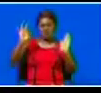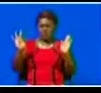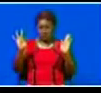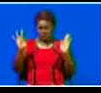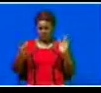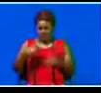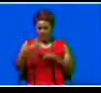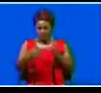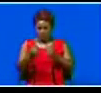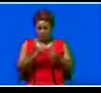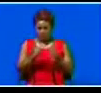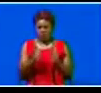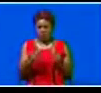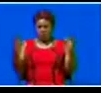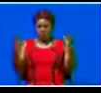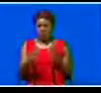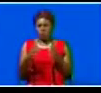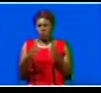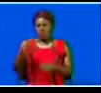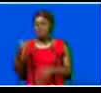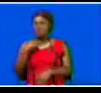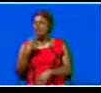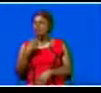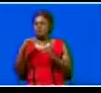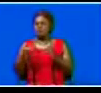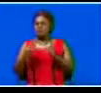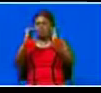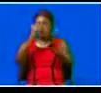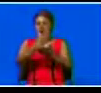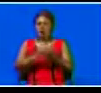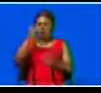Na tukiendelea na taarifa za sporti, timu ya Singida United ilifuzu nusu